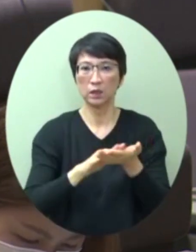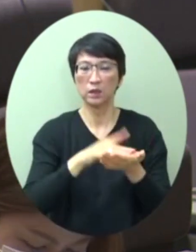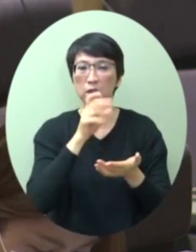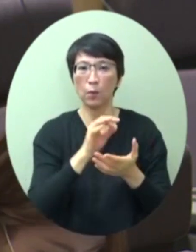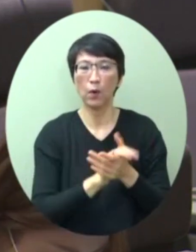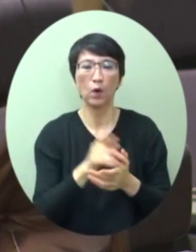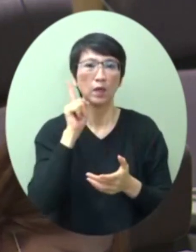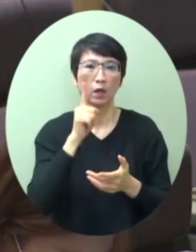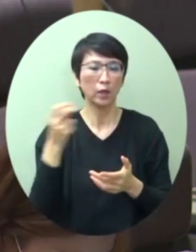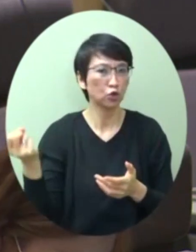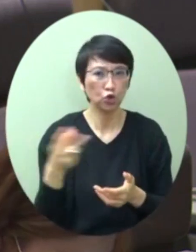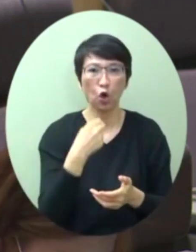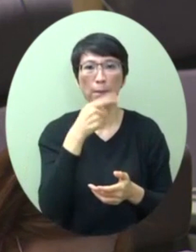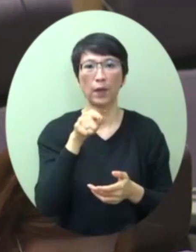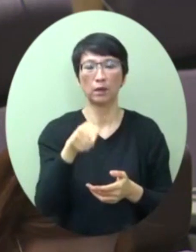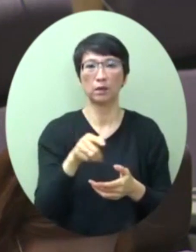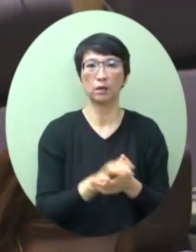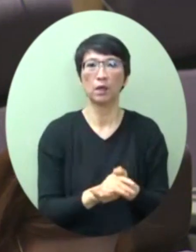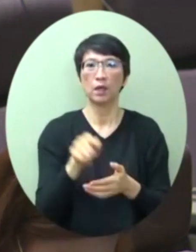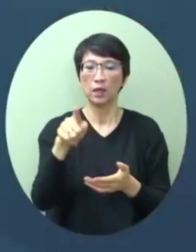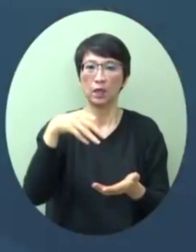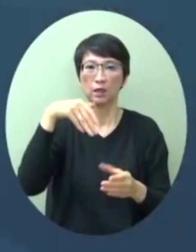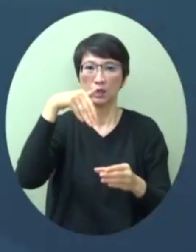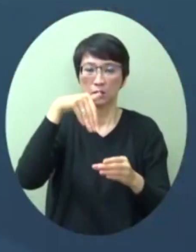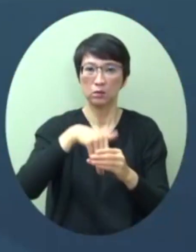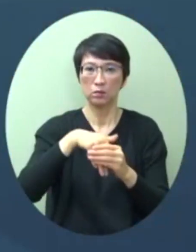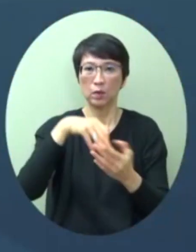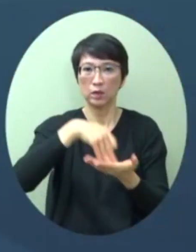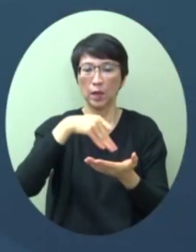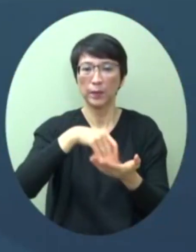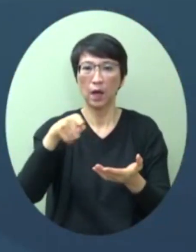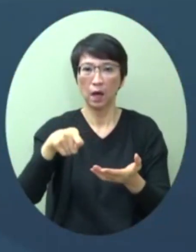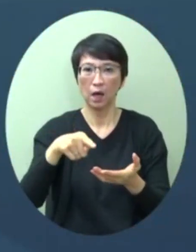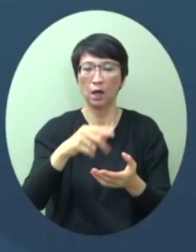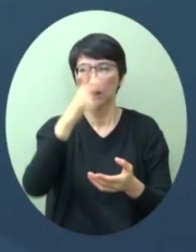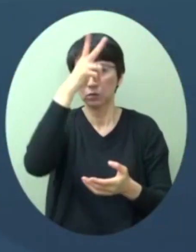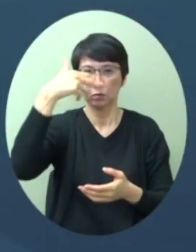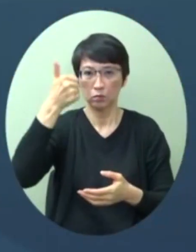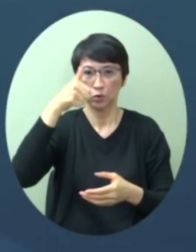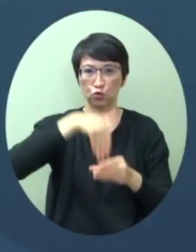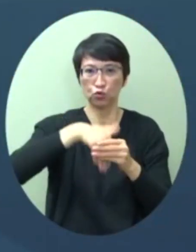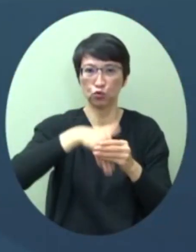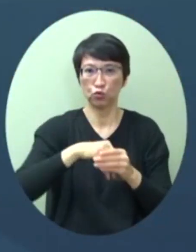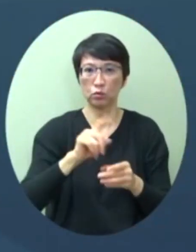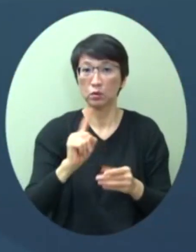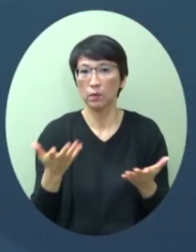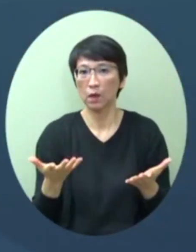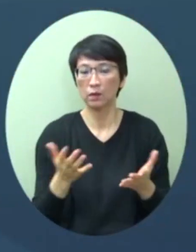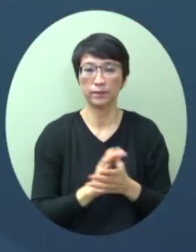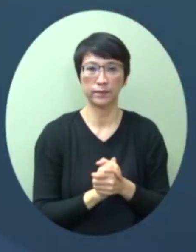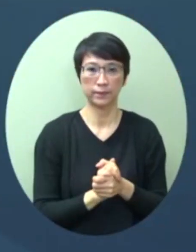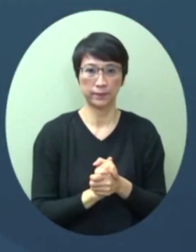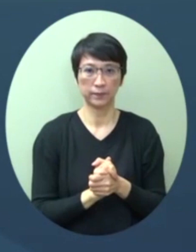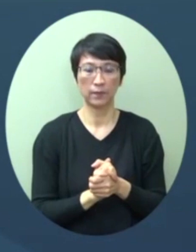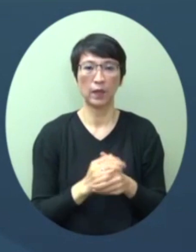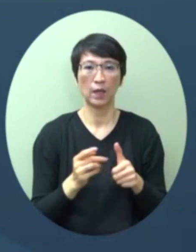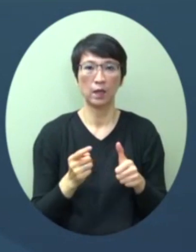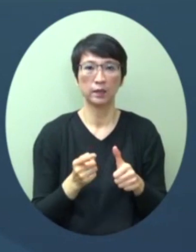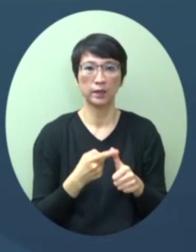the race thank you well first of all there have been all sorts of